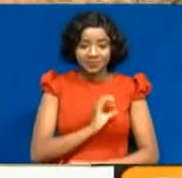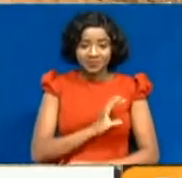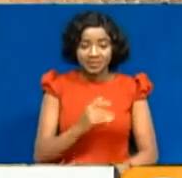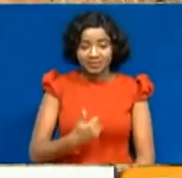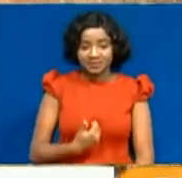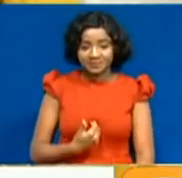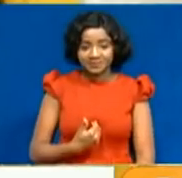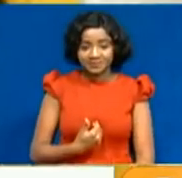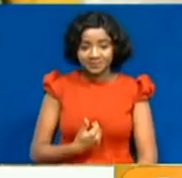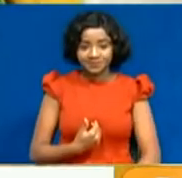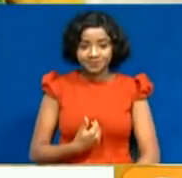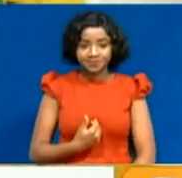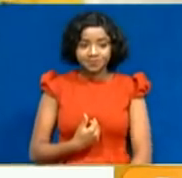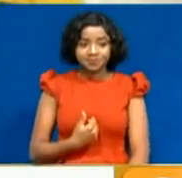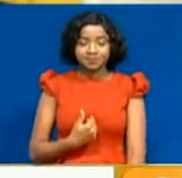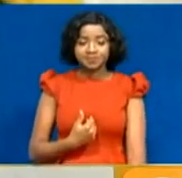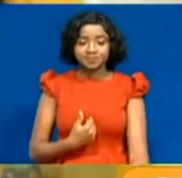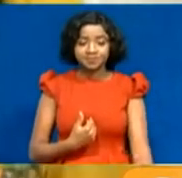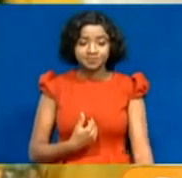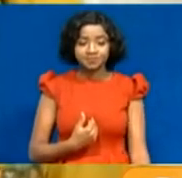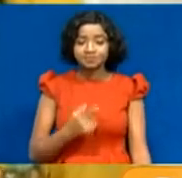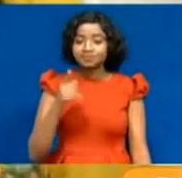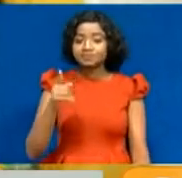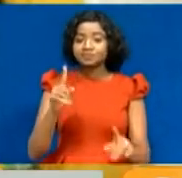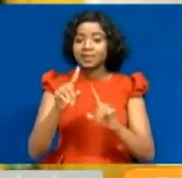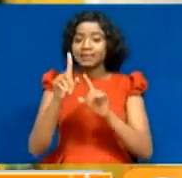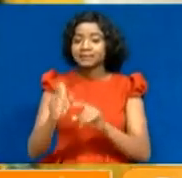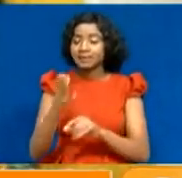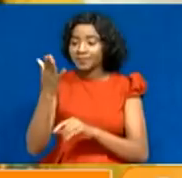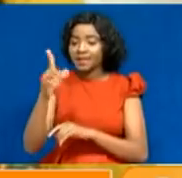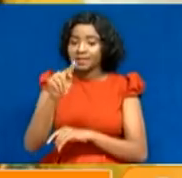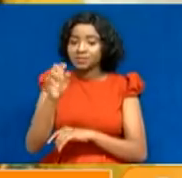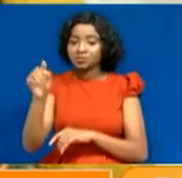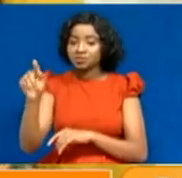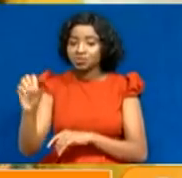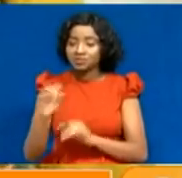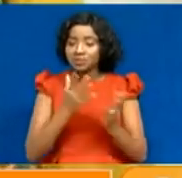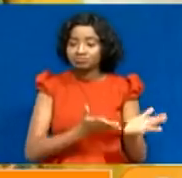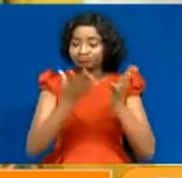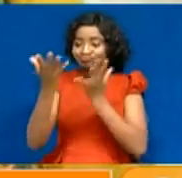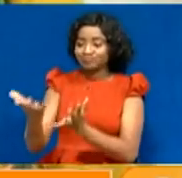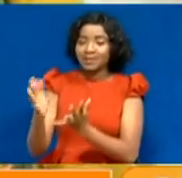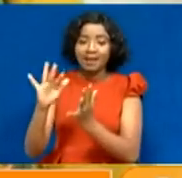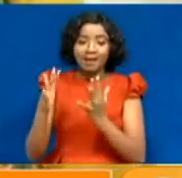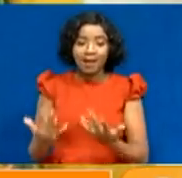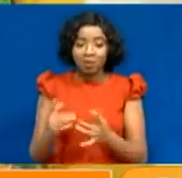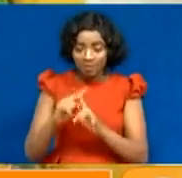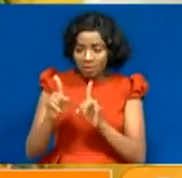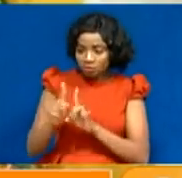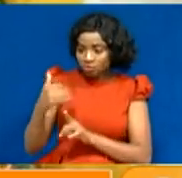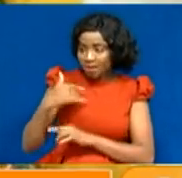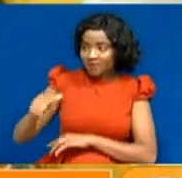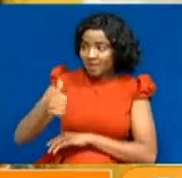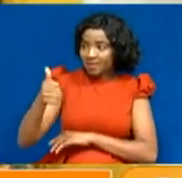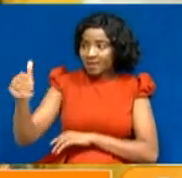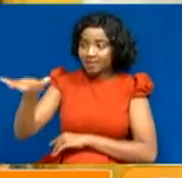wakuu katika eneo hilo. Watatoa mtihani kutoka Tot namna gani, ilhali kuna sehemu karibu saba ambayo ni